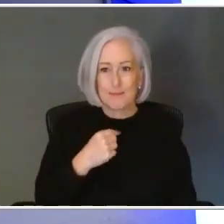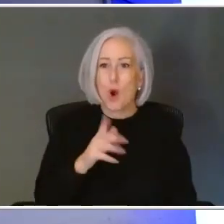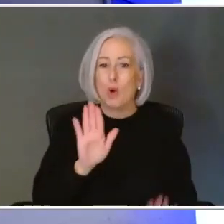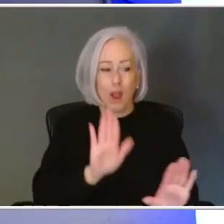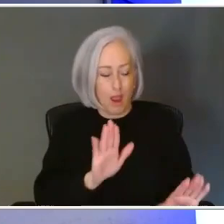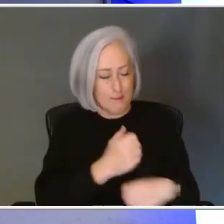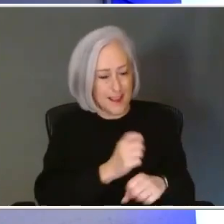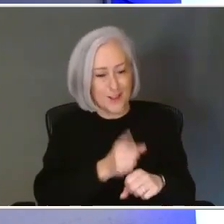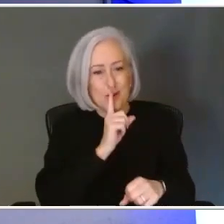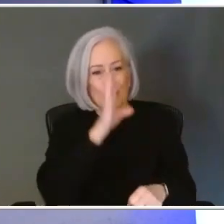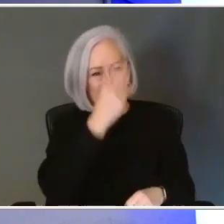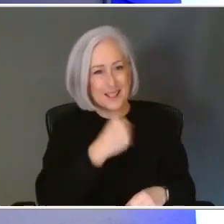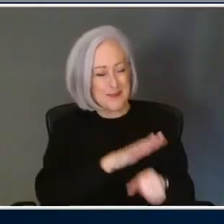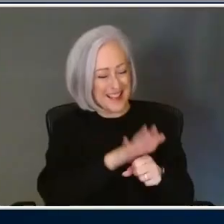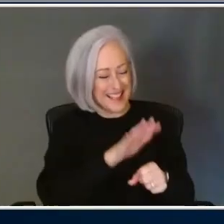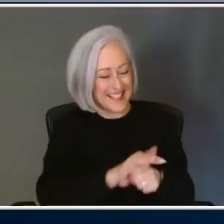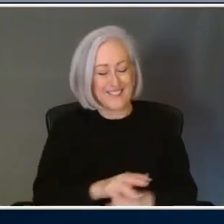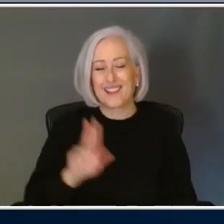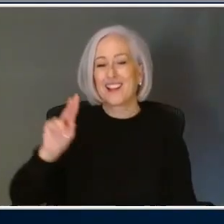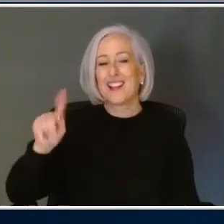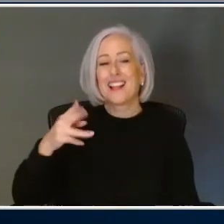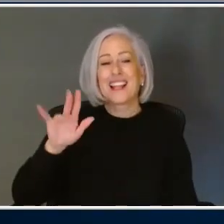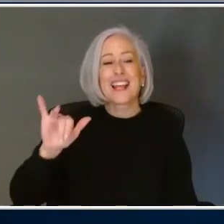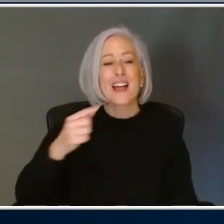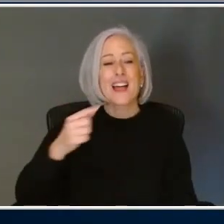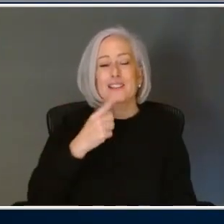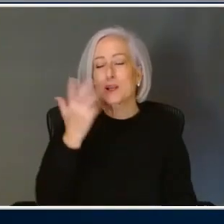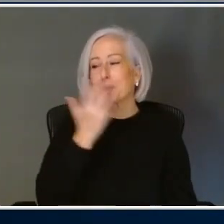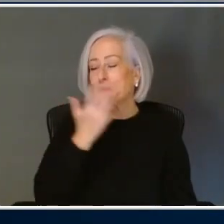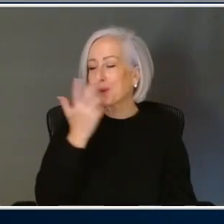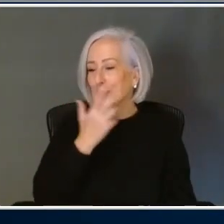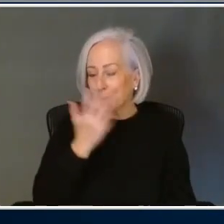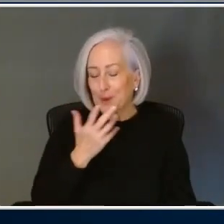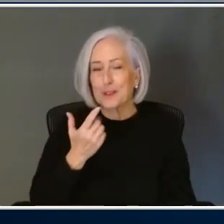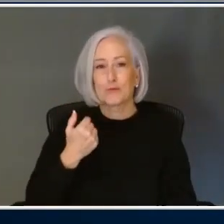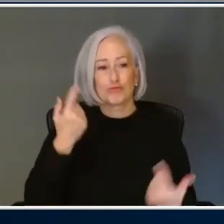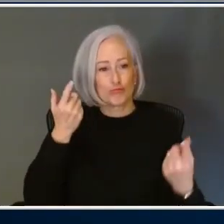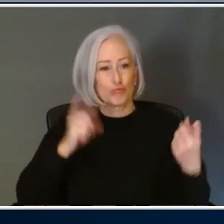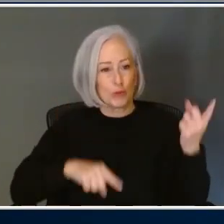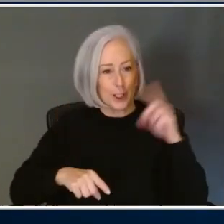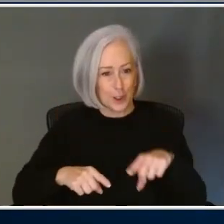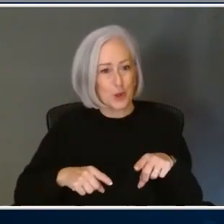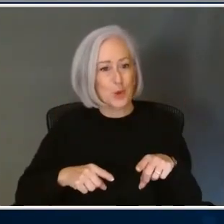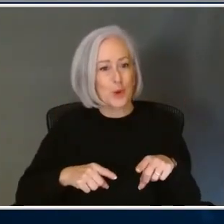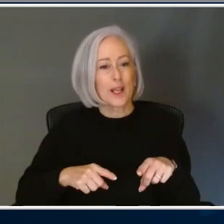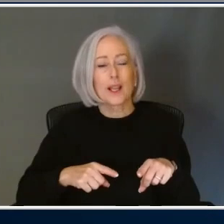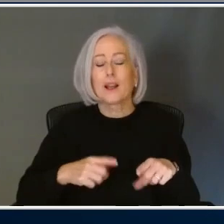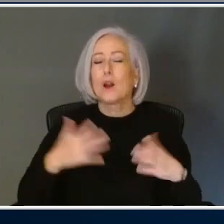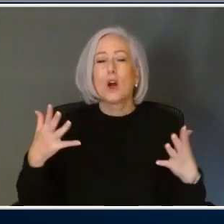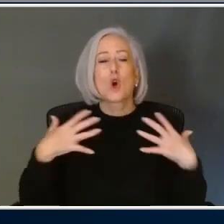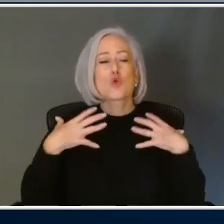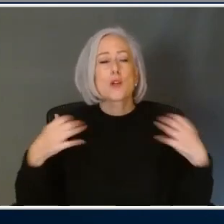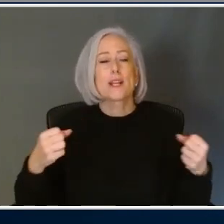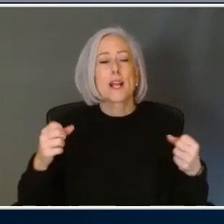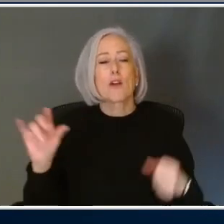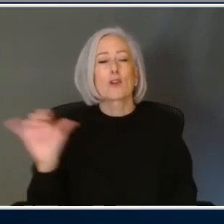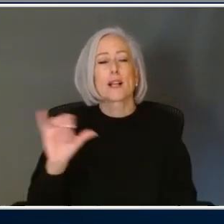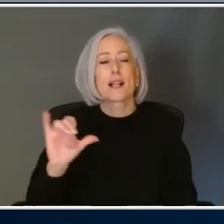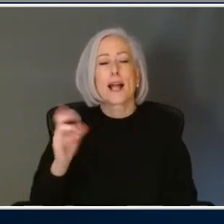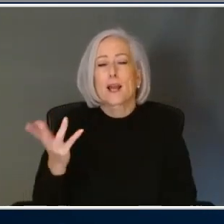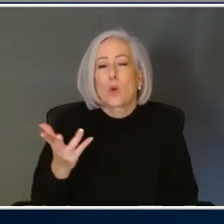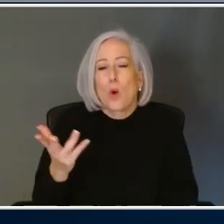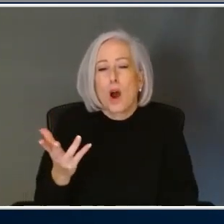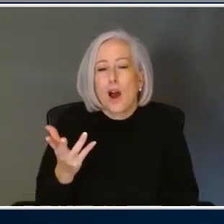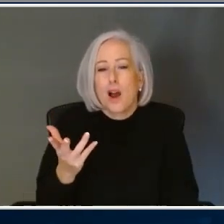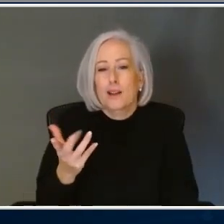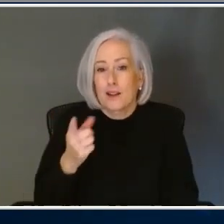rest. Kathy says, what a miracle. We all agree. Kathy wants to know what the recovery was like for you, Xavier.